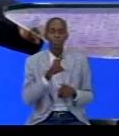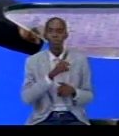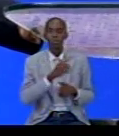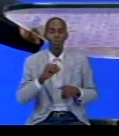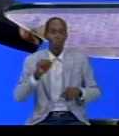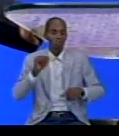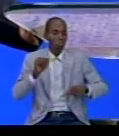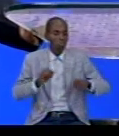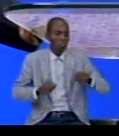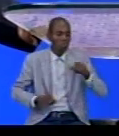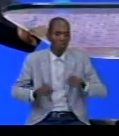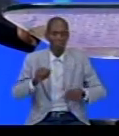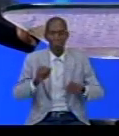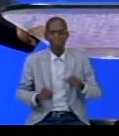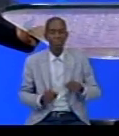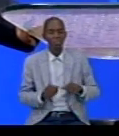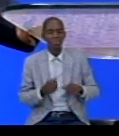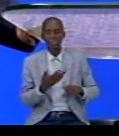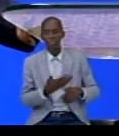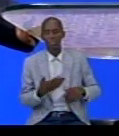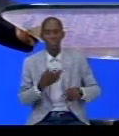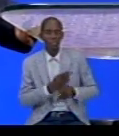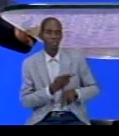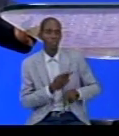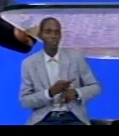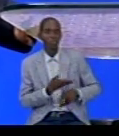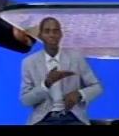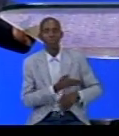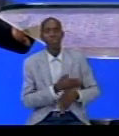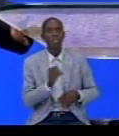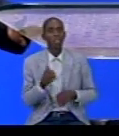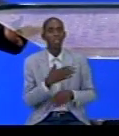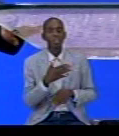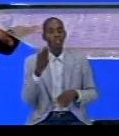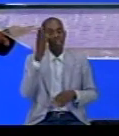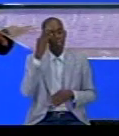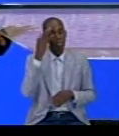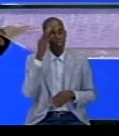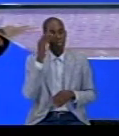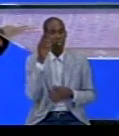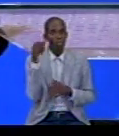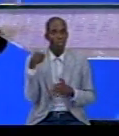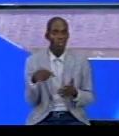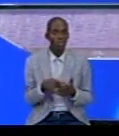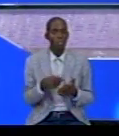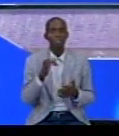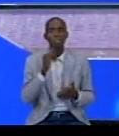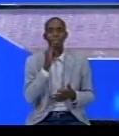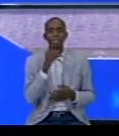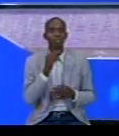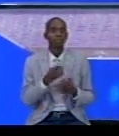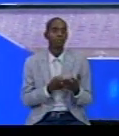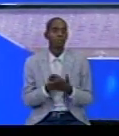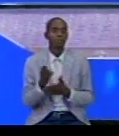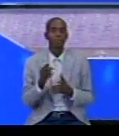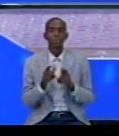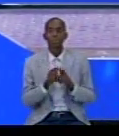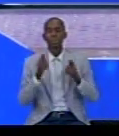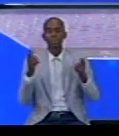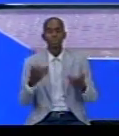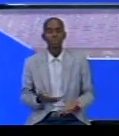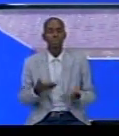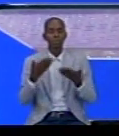reservation. Everything that he had heard, that he had known, he knew. This is the truth. Dynamic